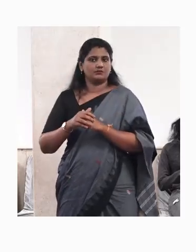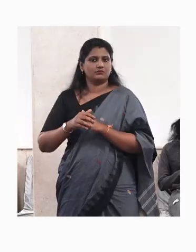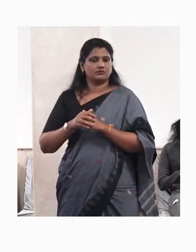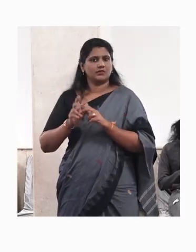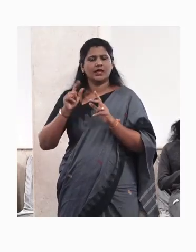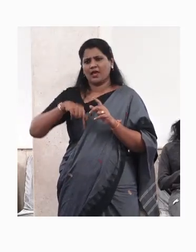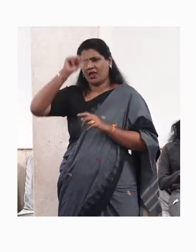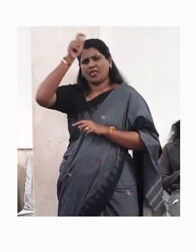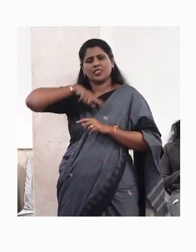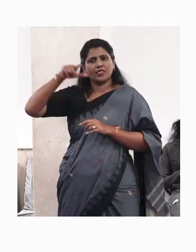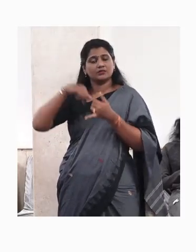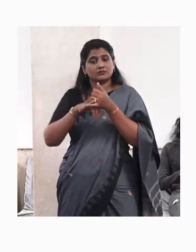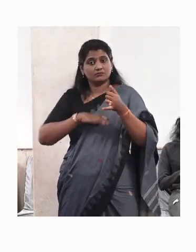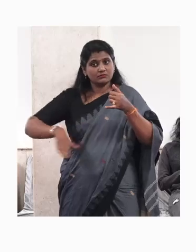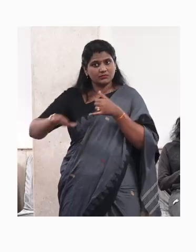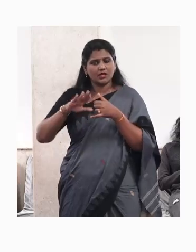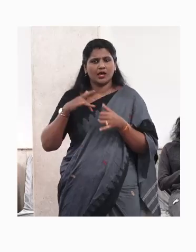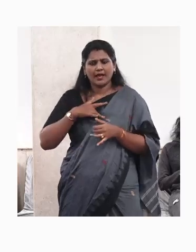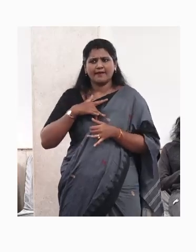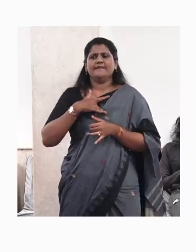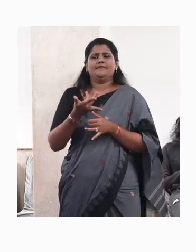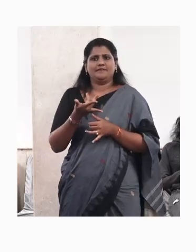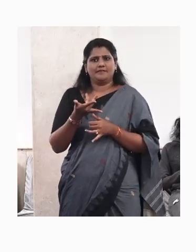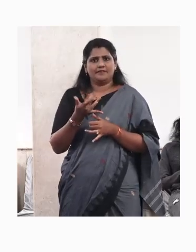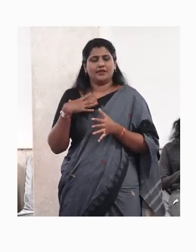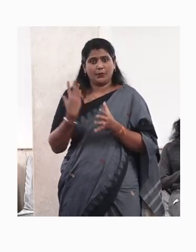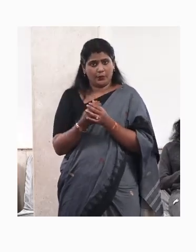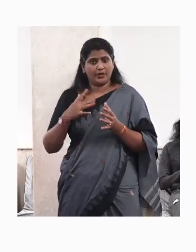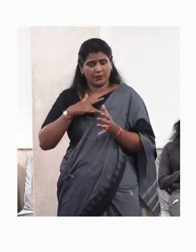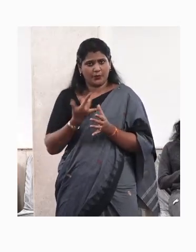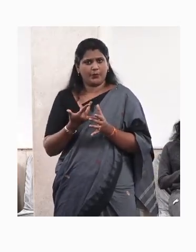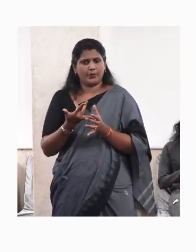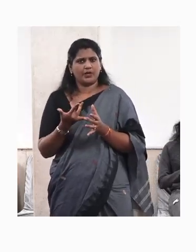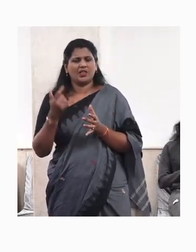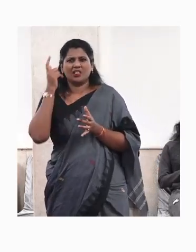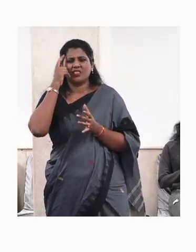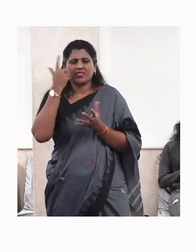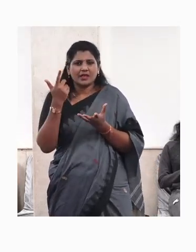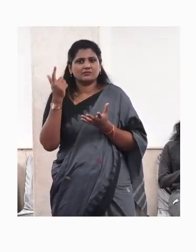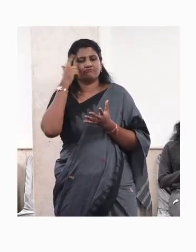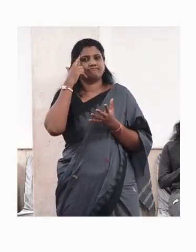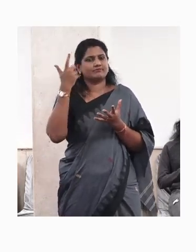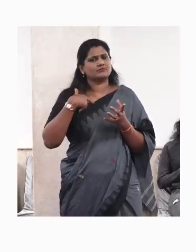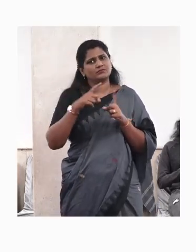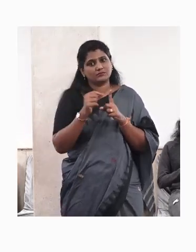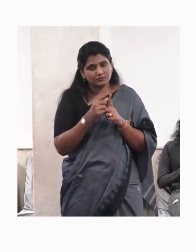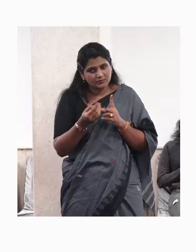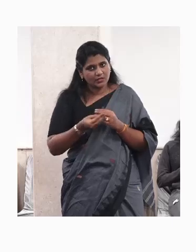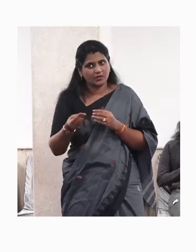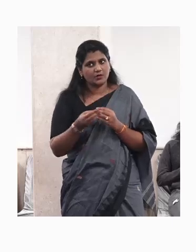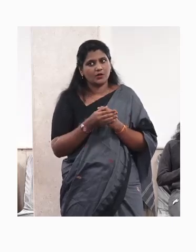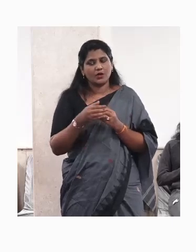Indian society, as much as we feel the sort of feelings that we feel and think the sort of thoughts that we do,